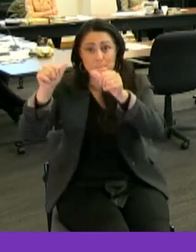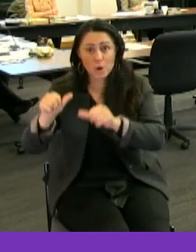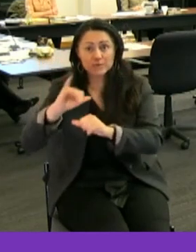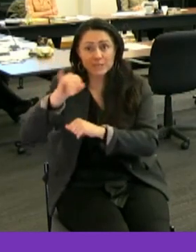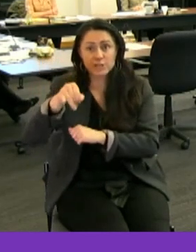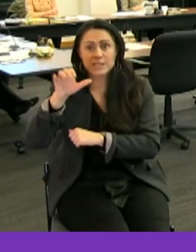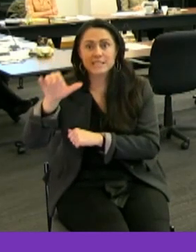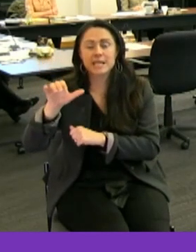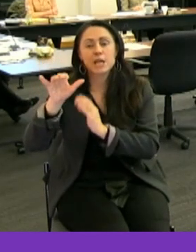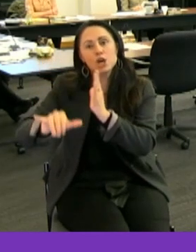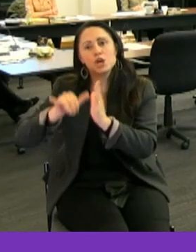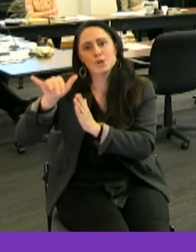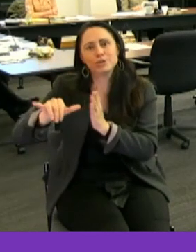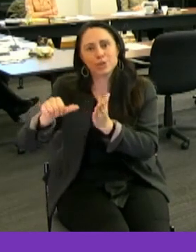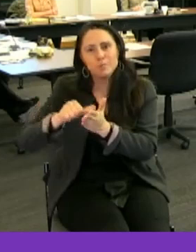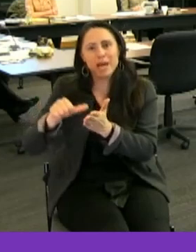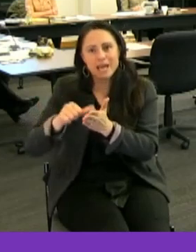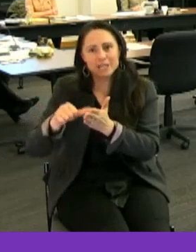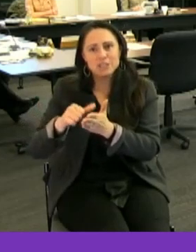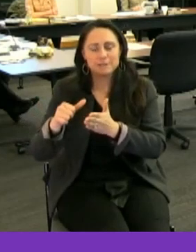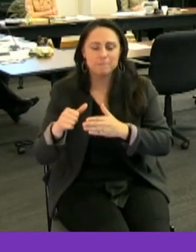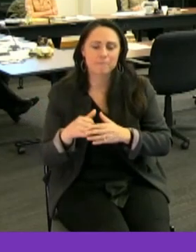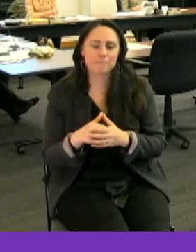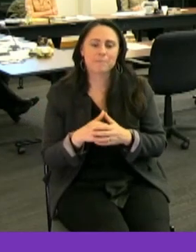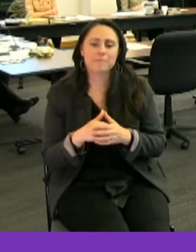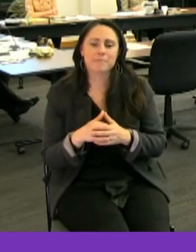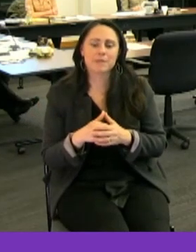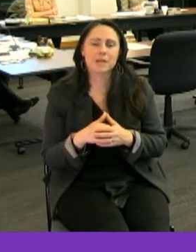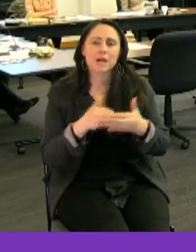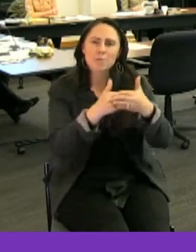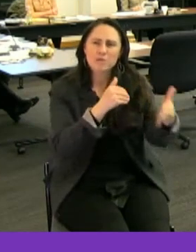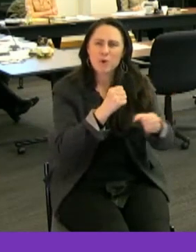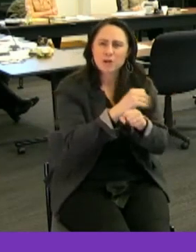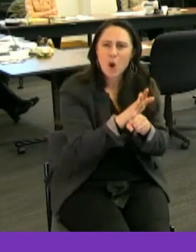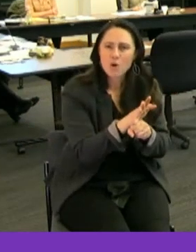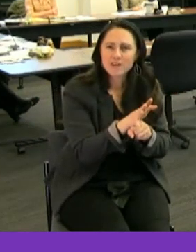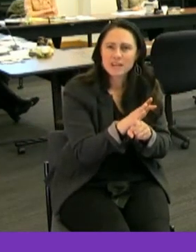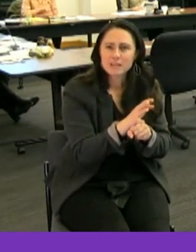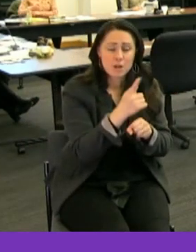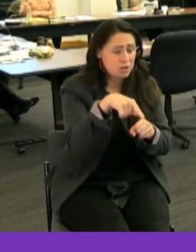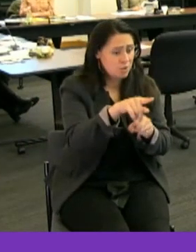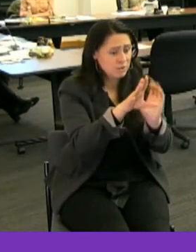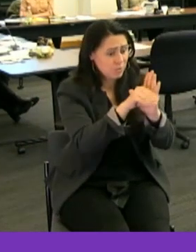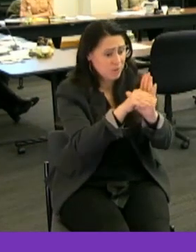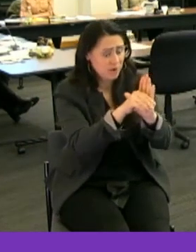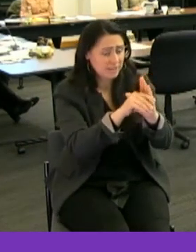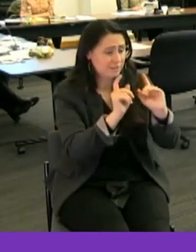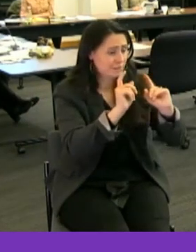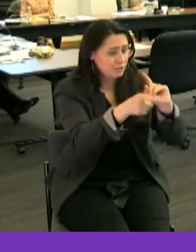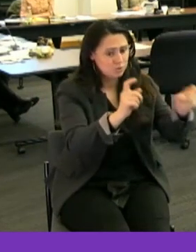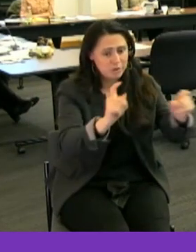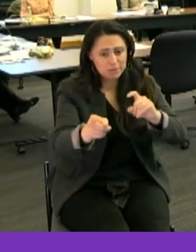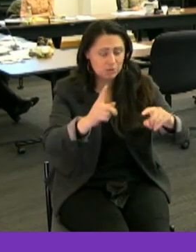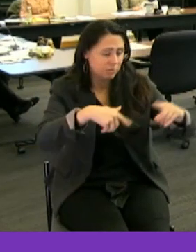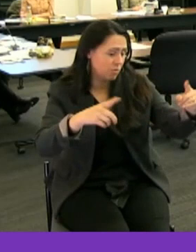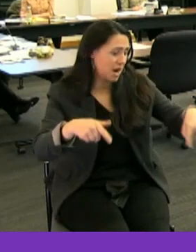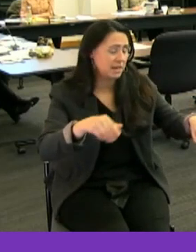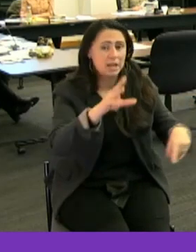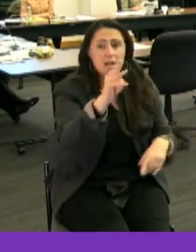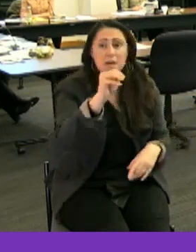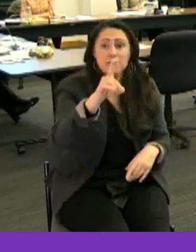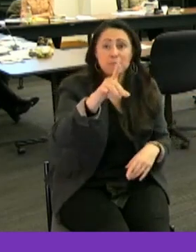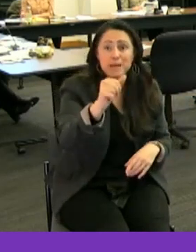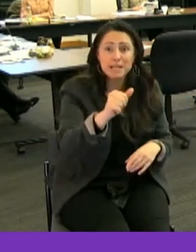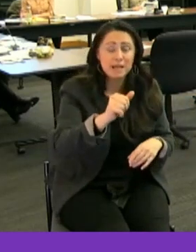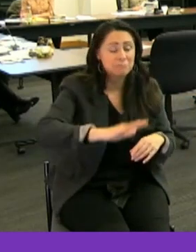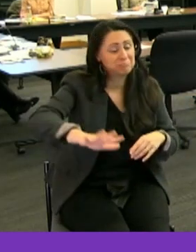JJC YouTube page. Prior to COVID, those recordings were distributed to a variety of media